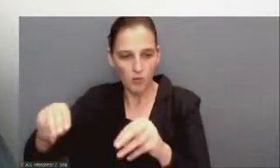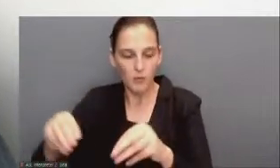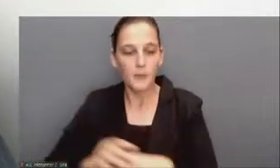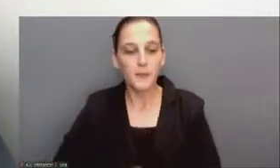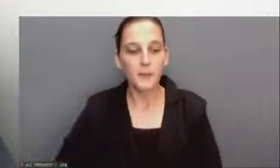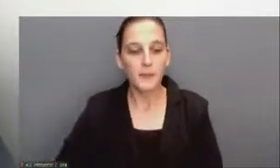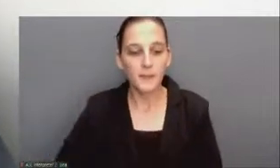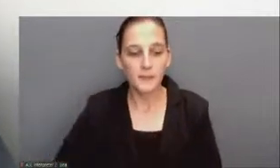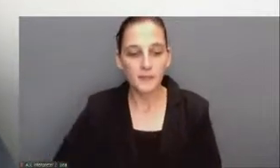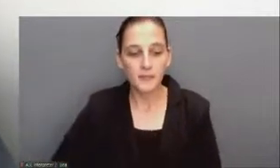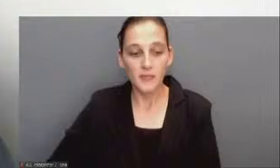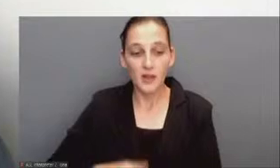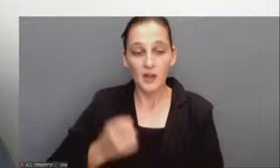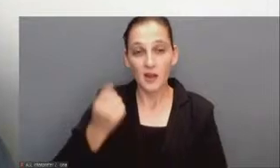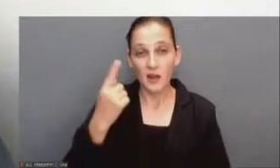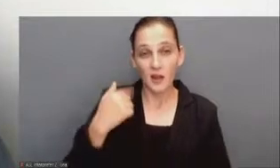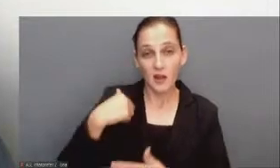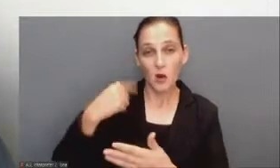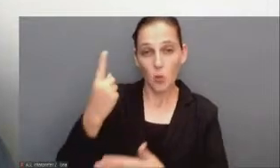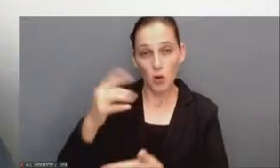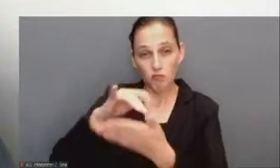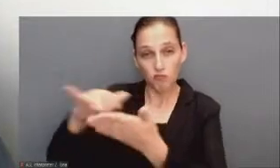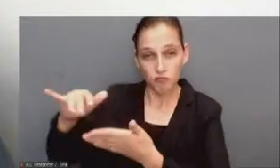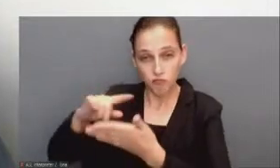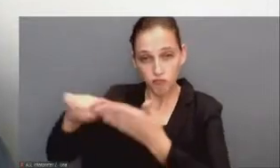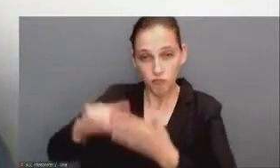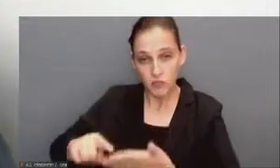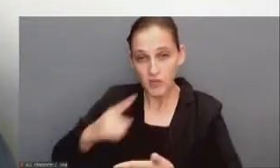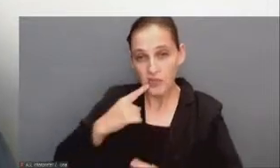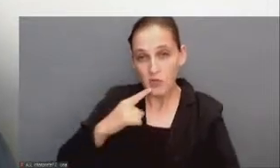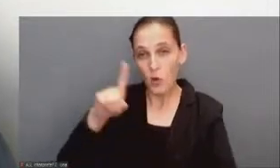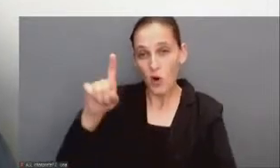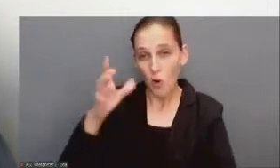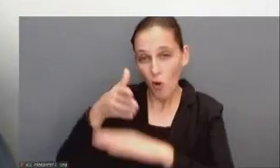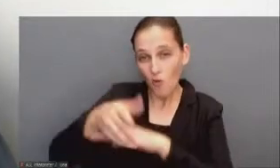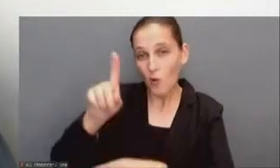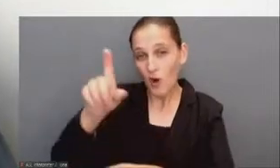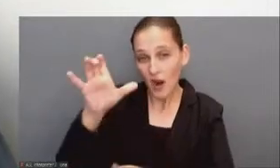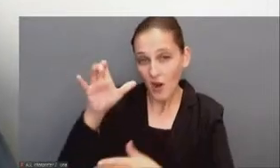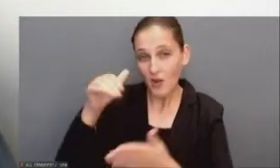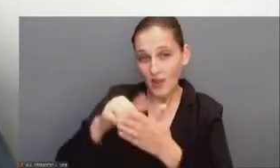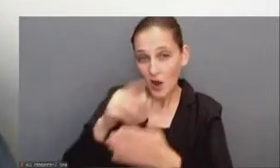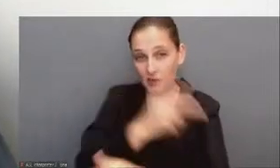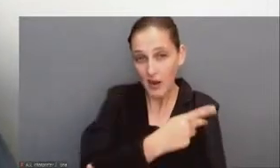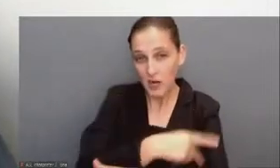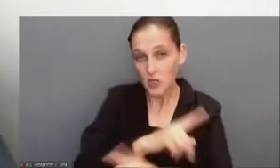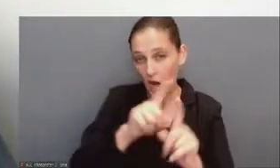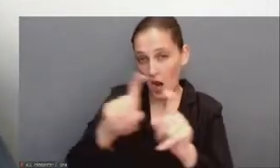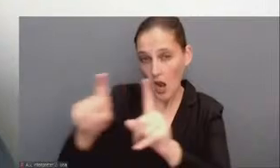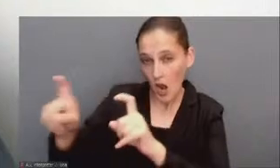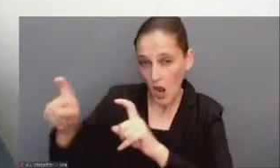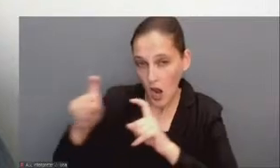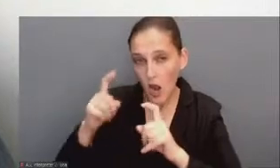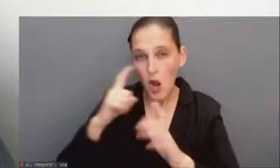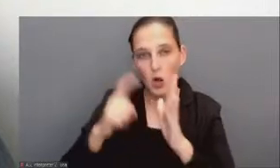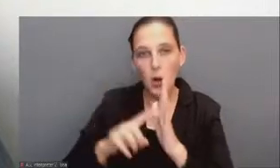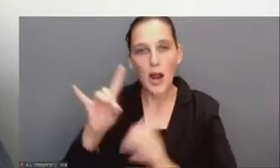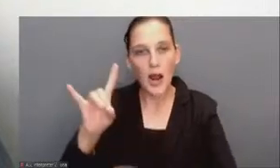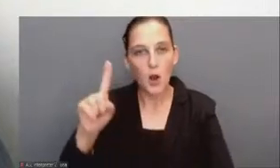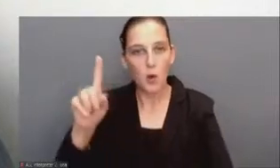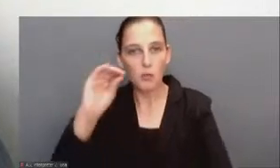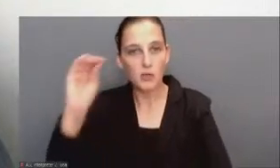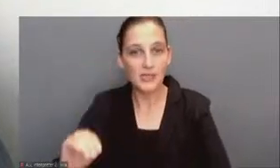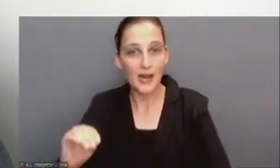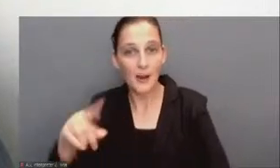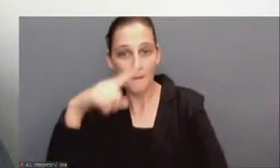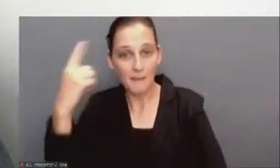analyzed data of more than 100,000 patients at 27 hospitals in the US, and they found that, quote, 81.6% of Black patients included in lower